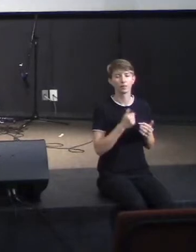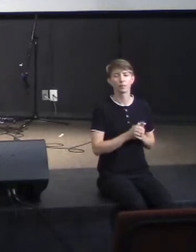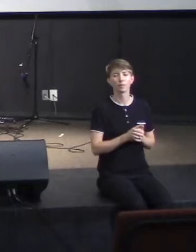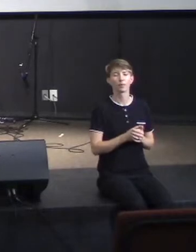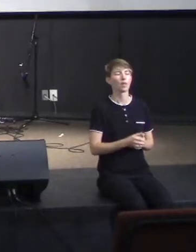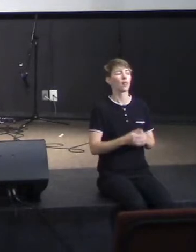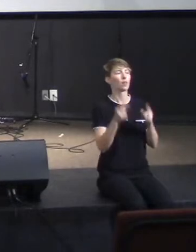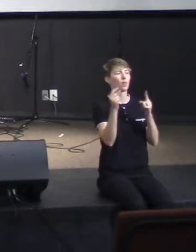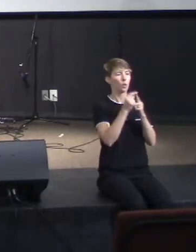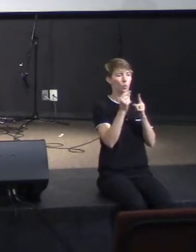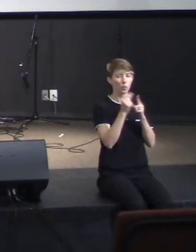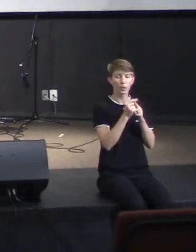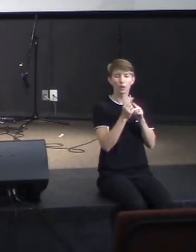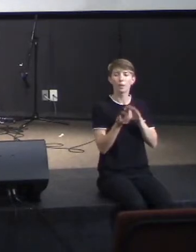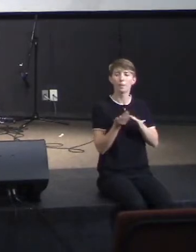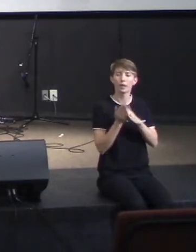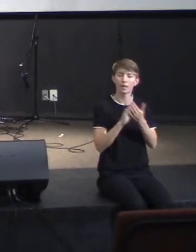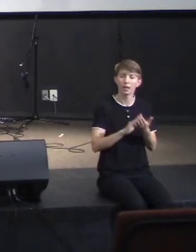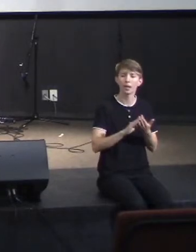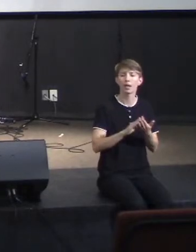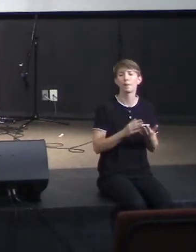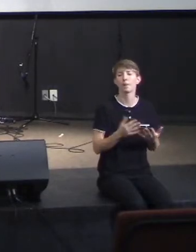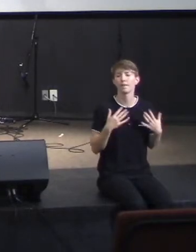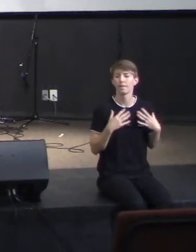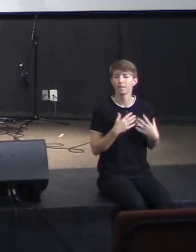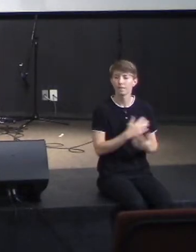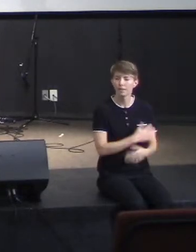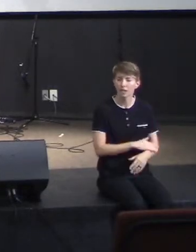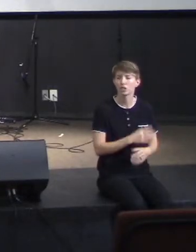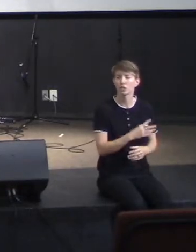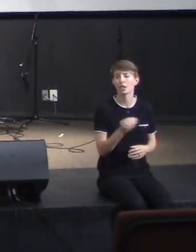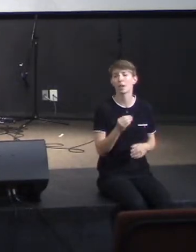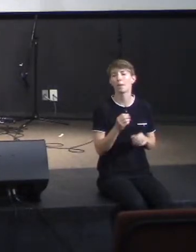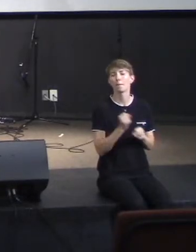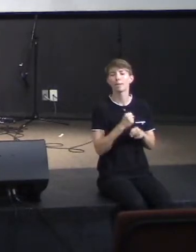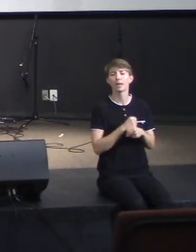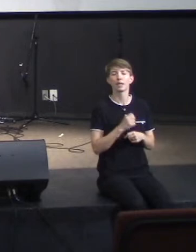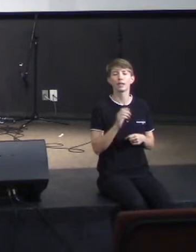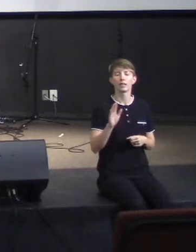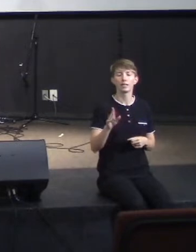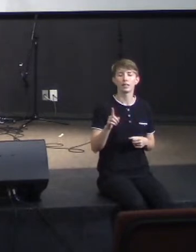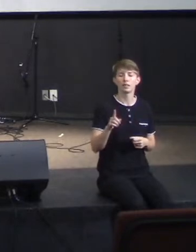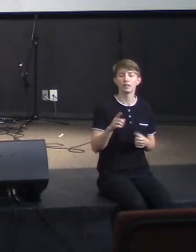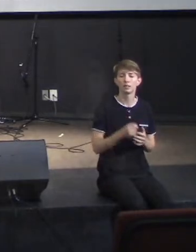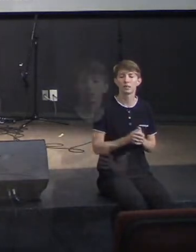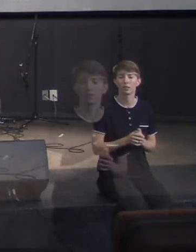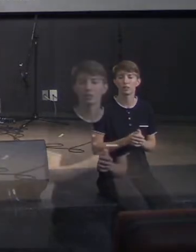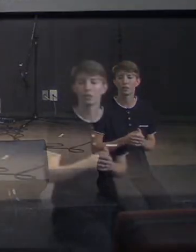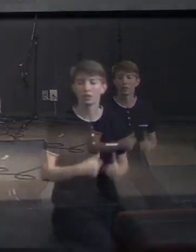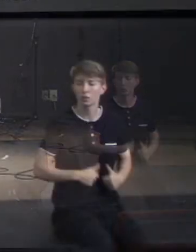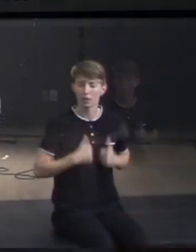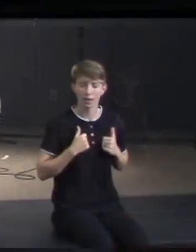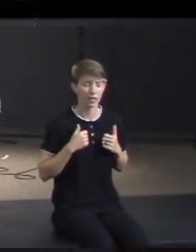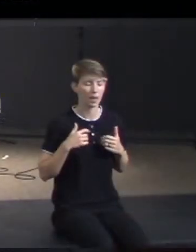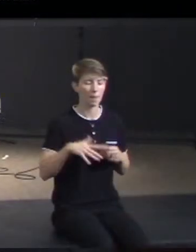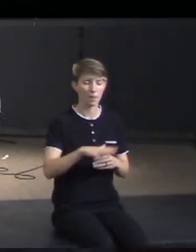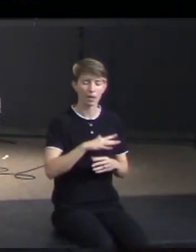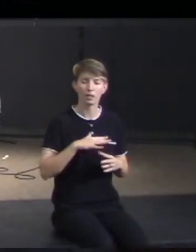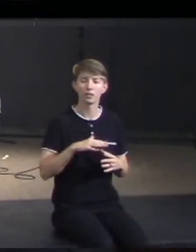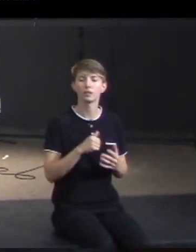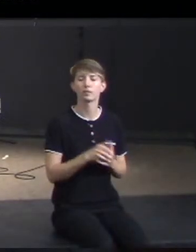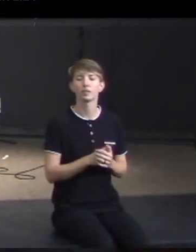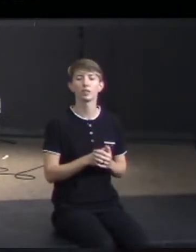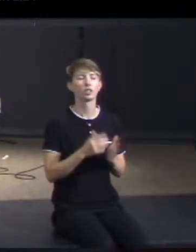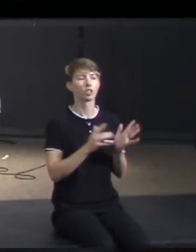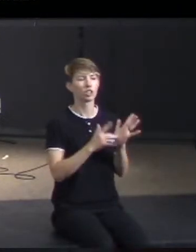the Word became flesh and made His dwelling among us. Jesus was not ashamed